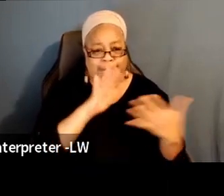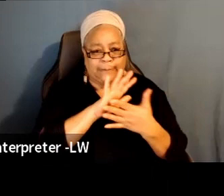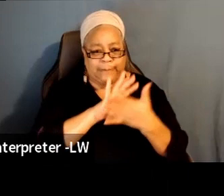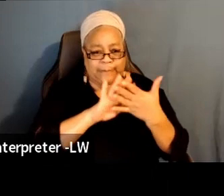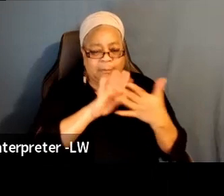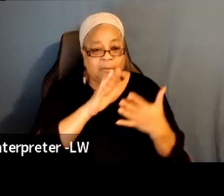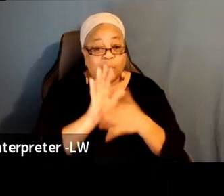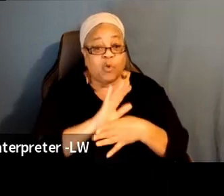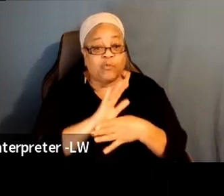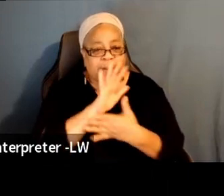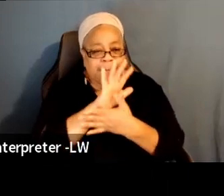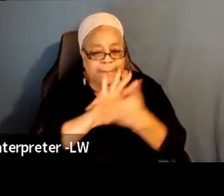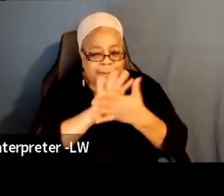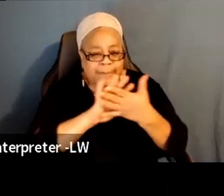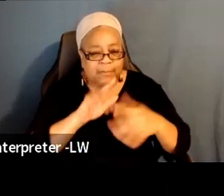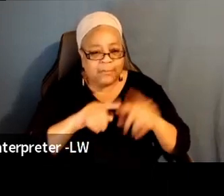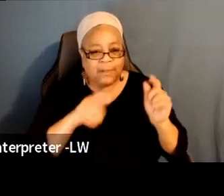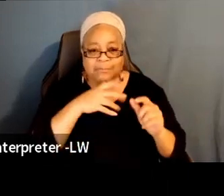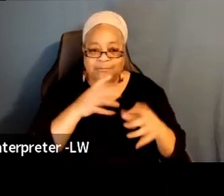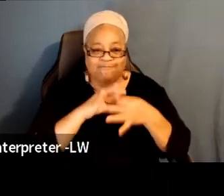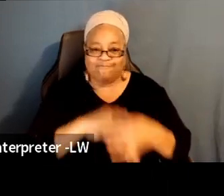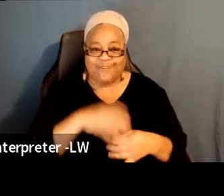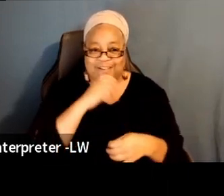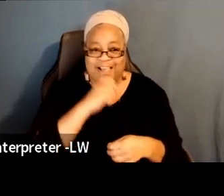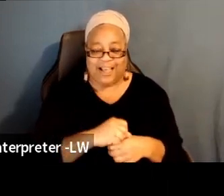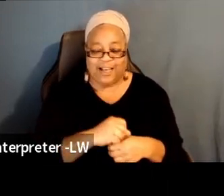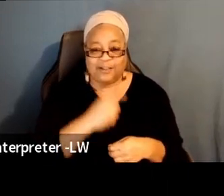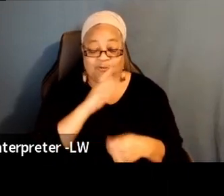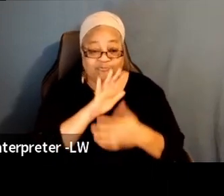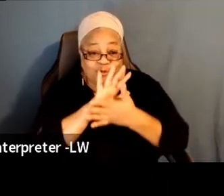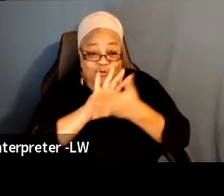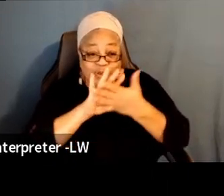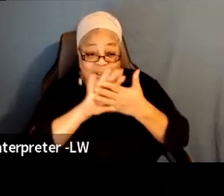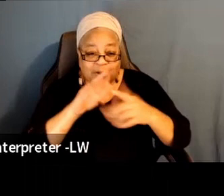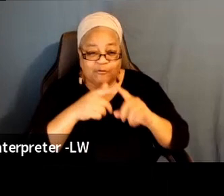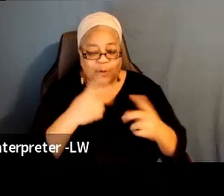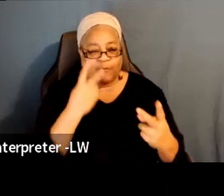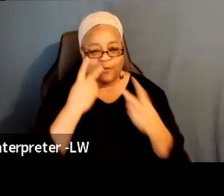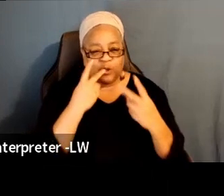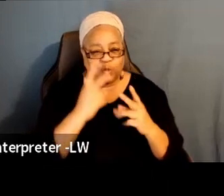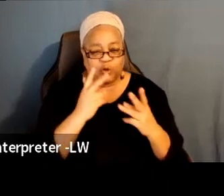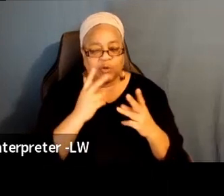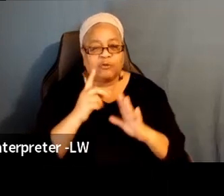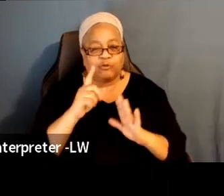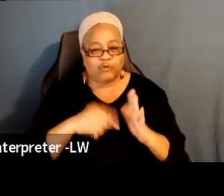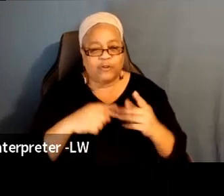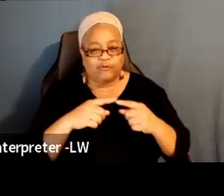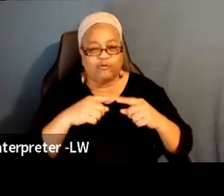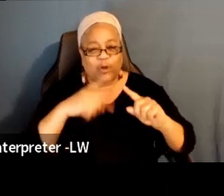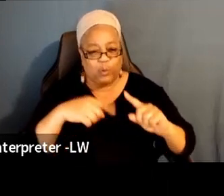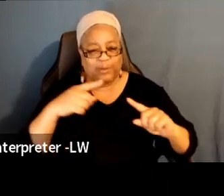has nothing to do with age. Its grain comes from its visual frequency, which filmmakers, editors,